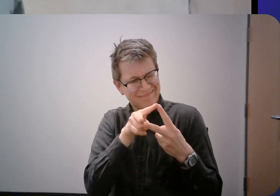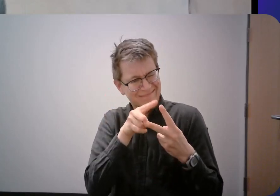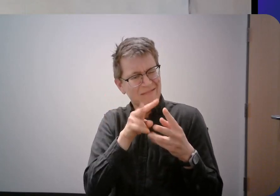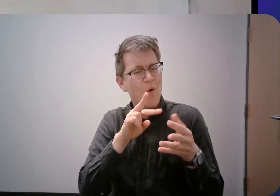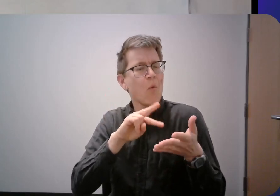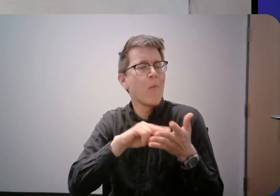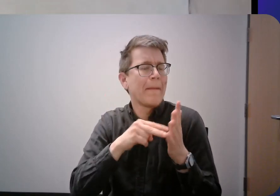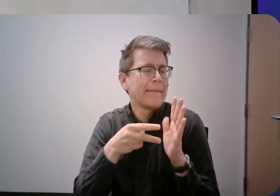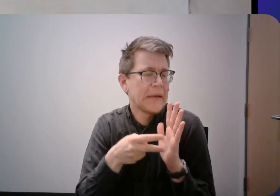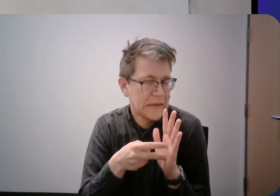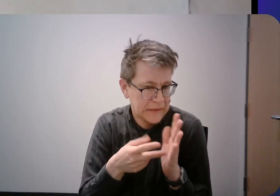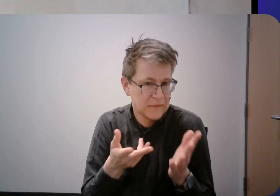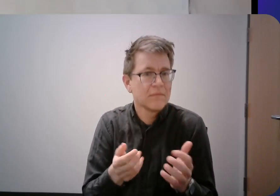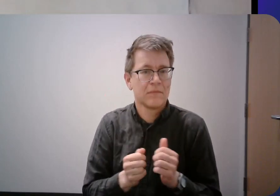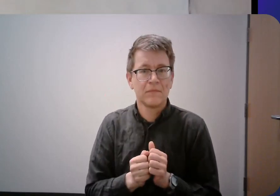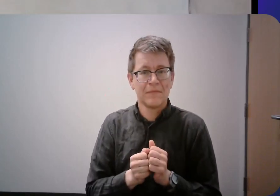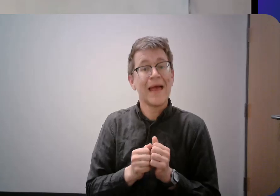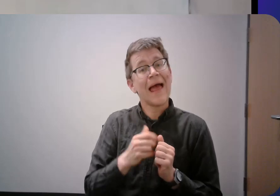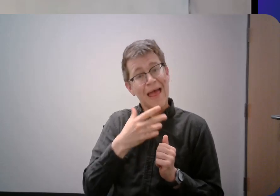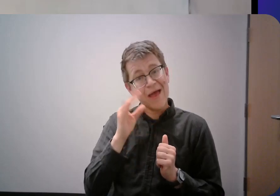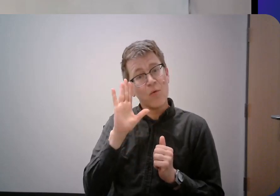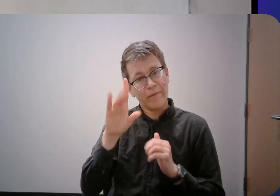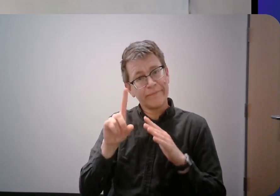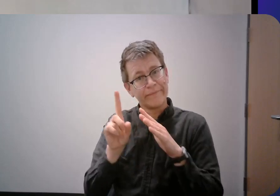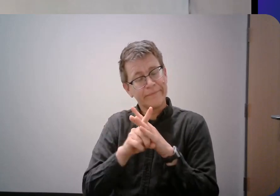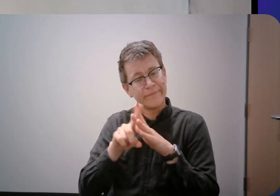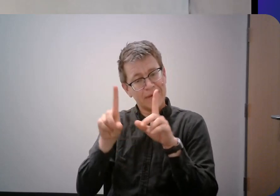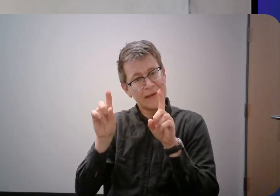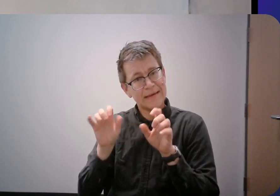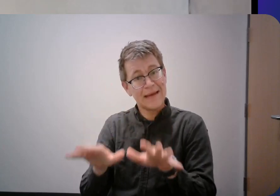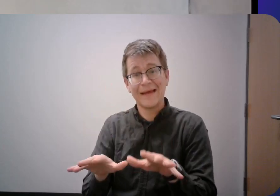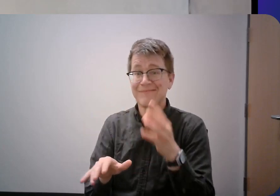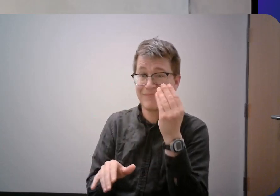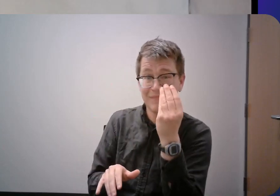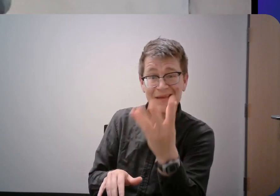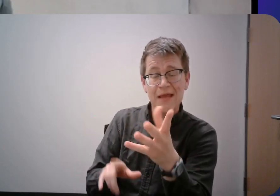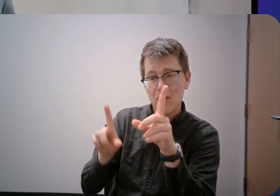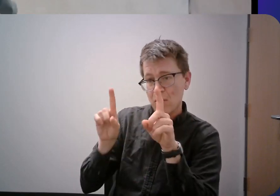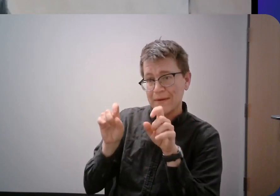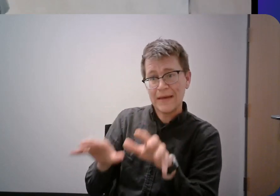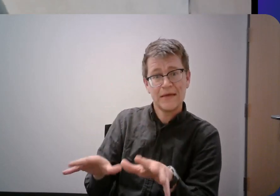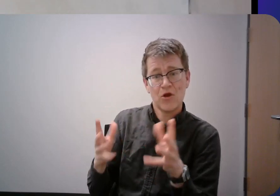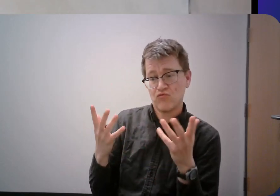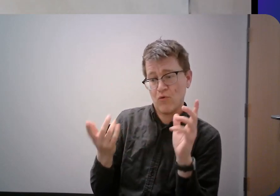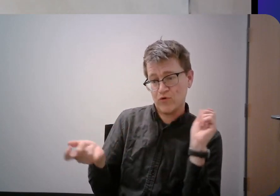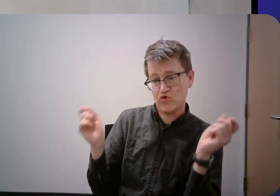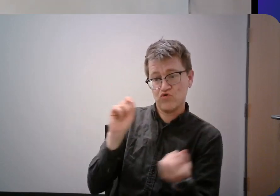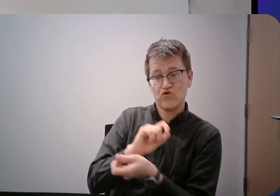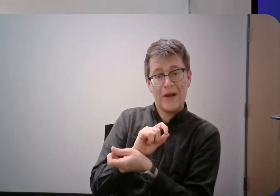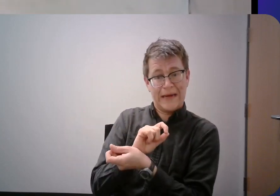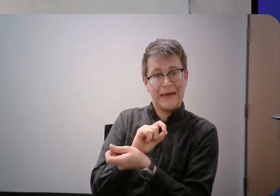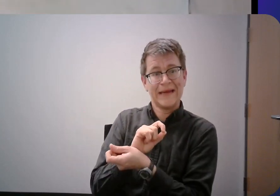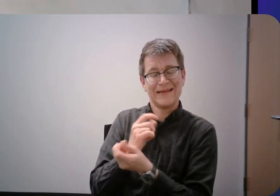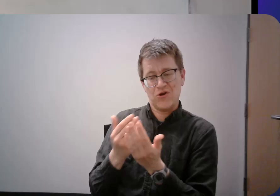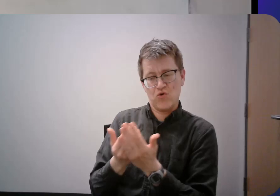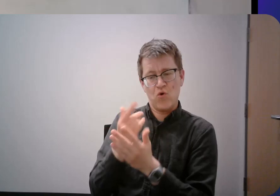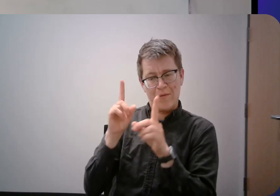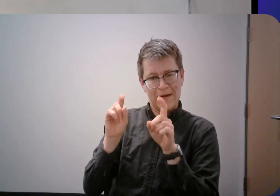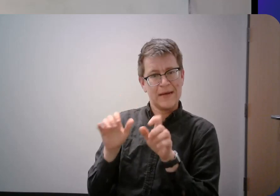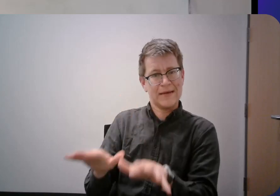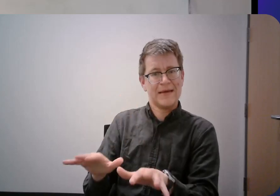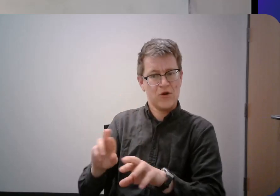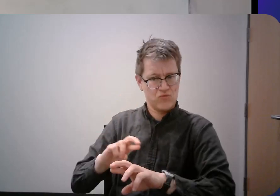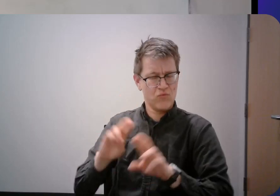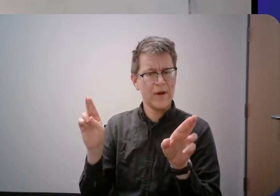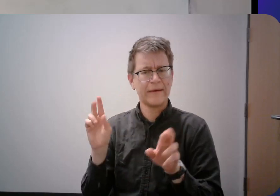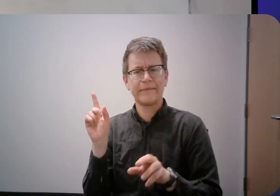changed, by the way. Oh, has it? The new test is out. Is it hotter, Steve? I don't know, I haven't taken it yet, but the answer is You no.